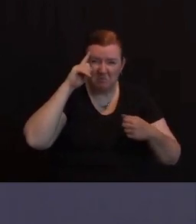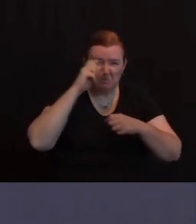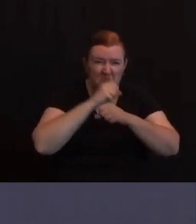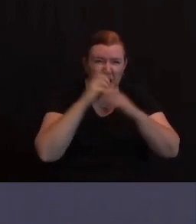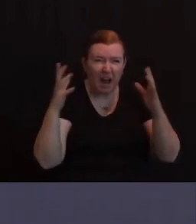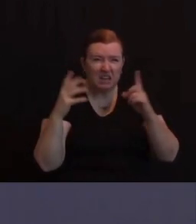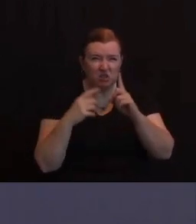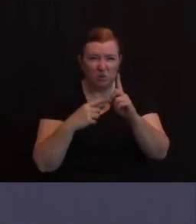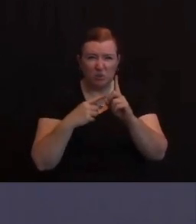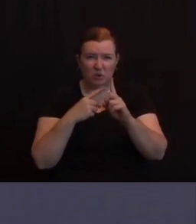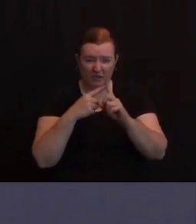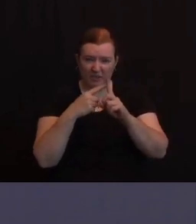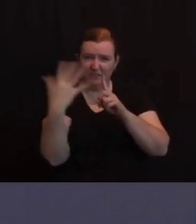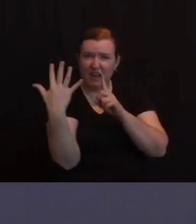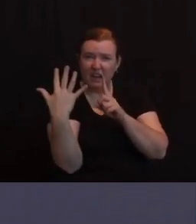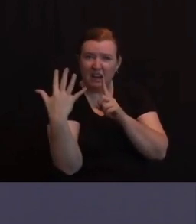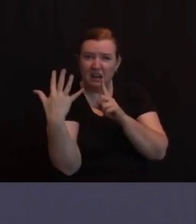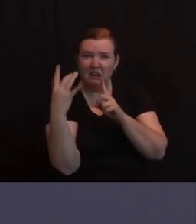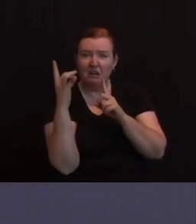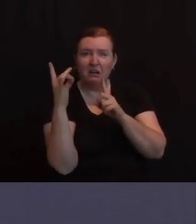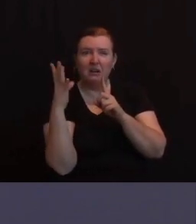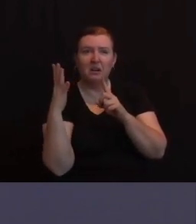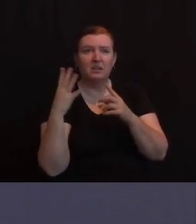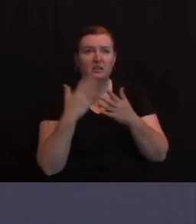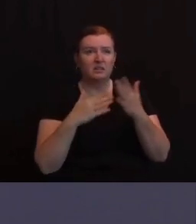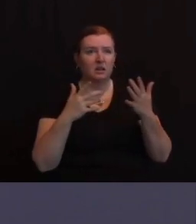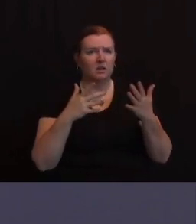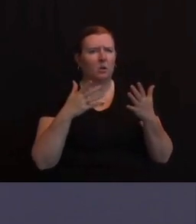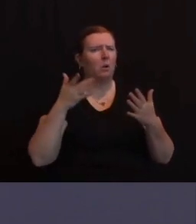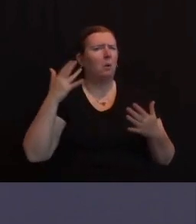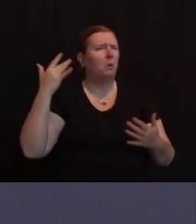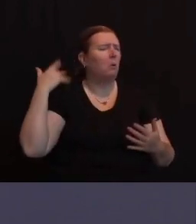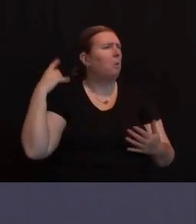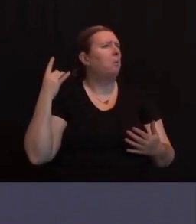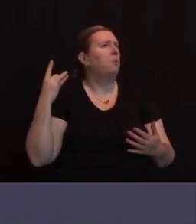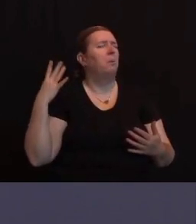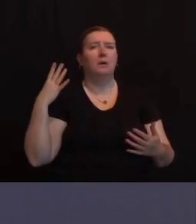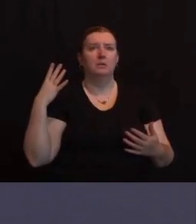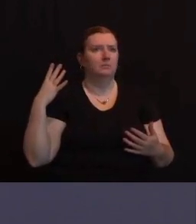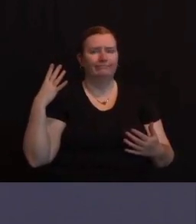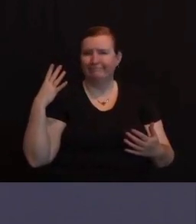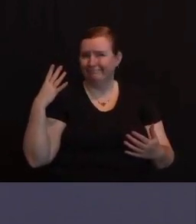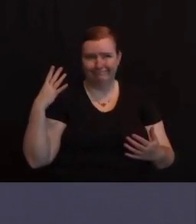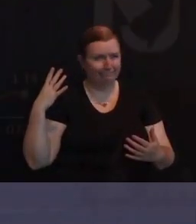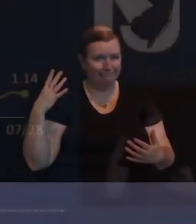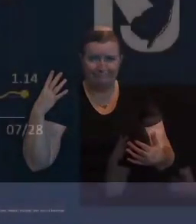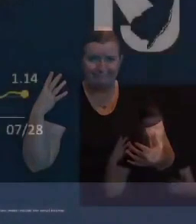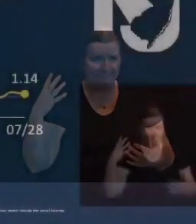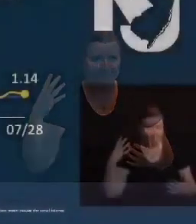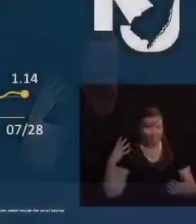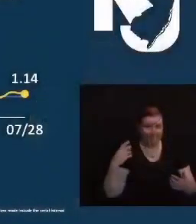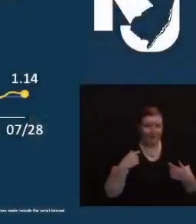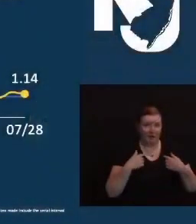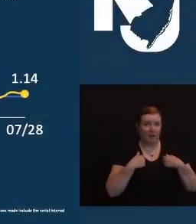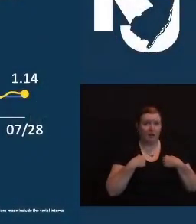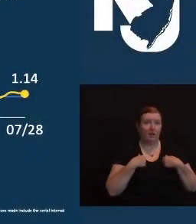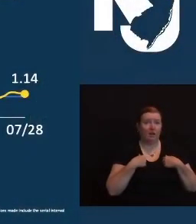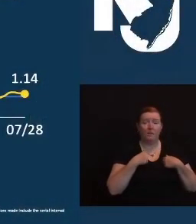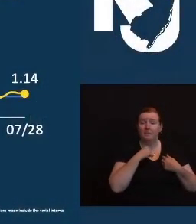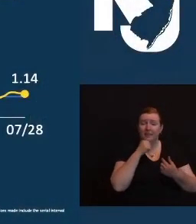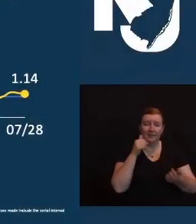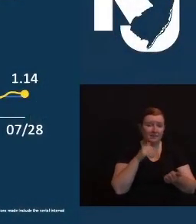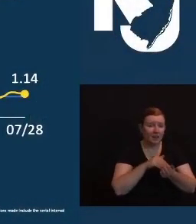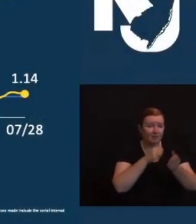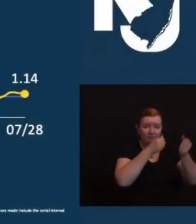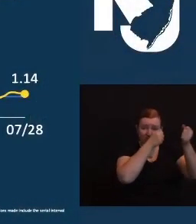like yesterday, at another point it feels like 20 years ago. But again, I'm saying this is a non-medical fact.